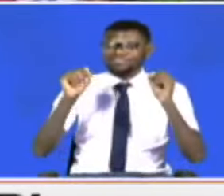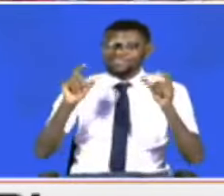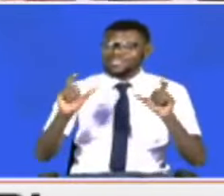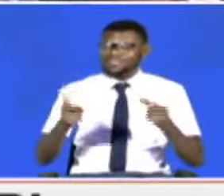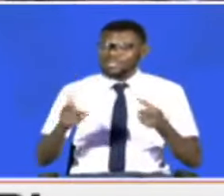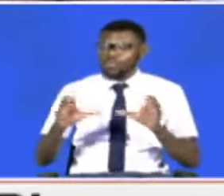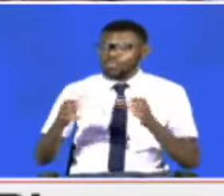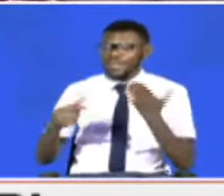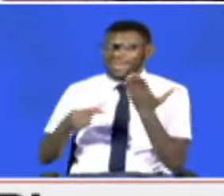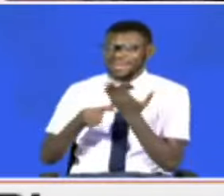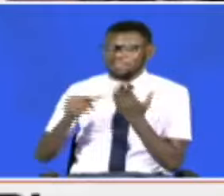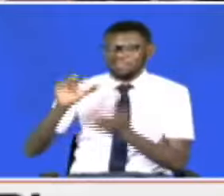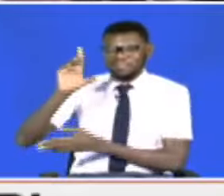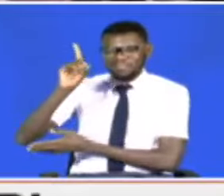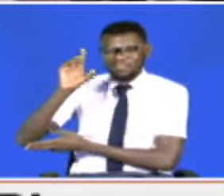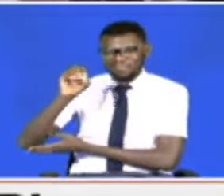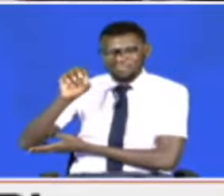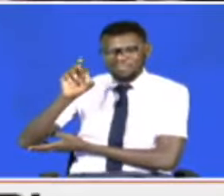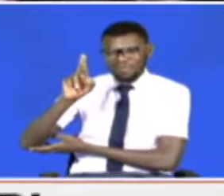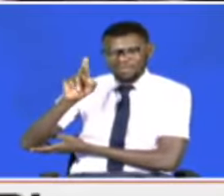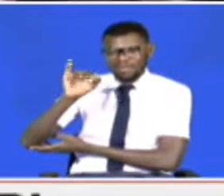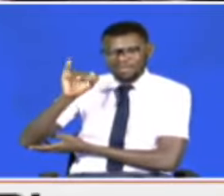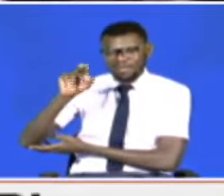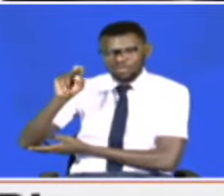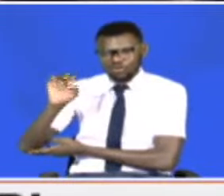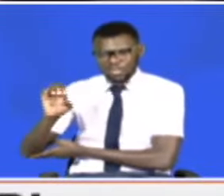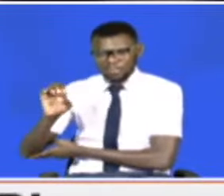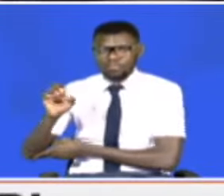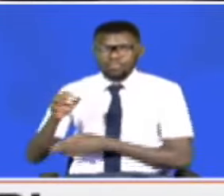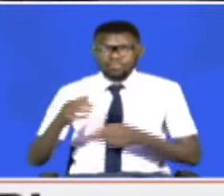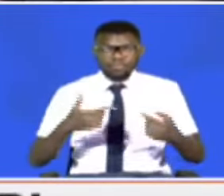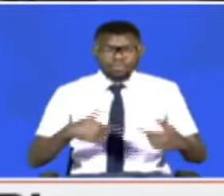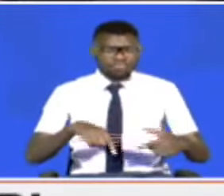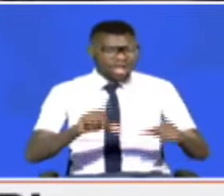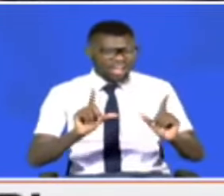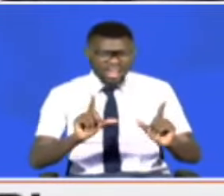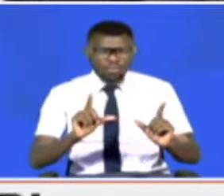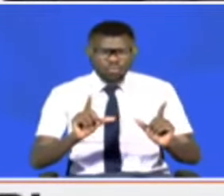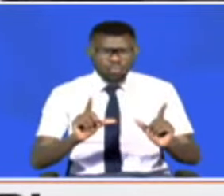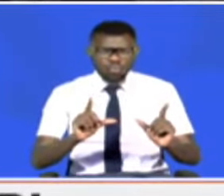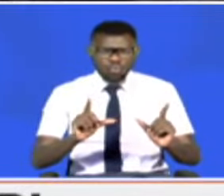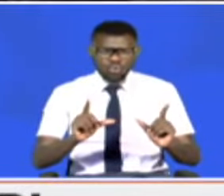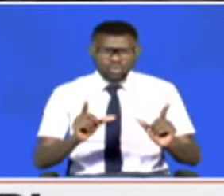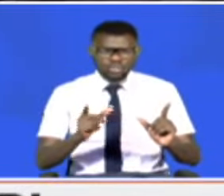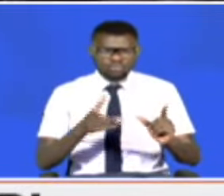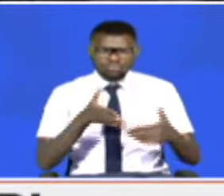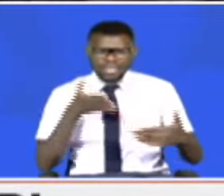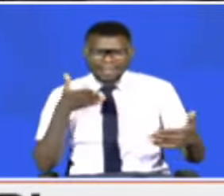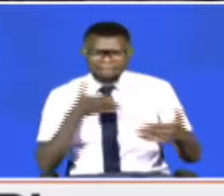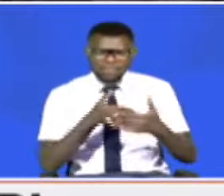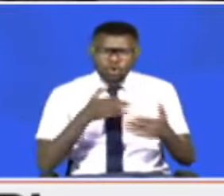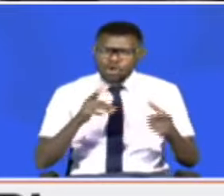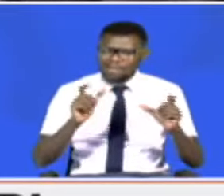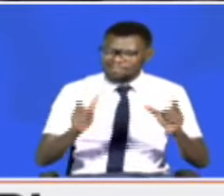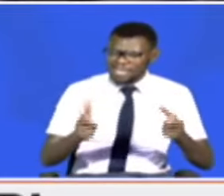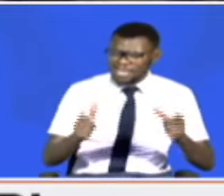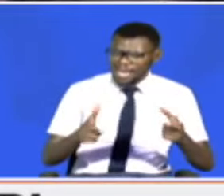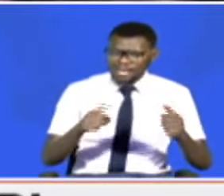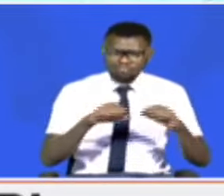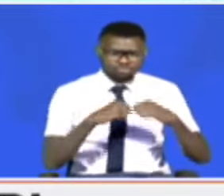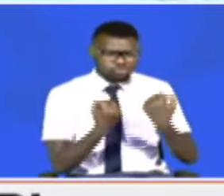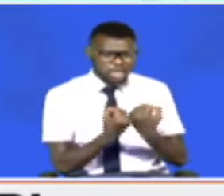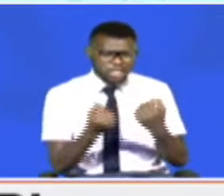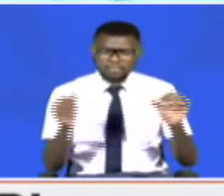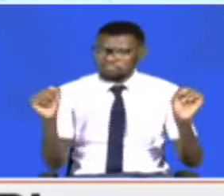Kisumu, Dorine Magak. We cannot allow this force to dim the bright light and the media shine in our